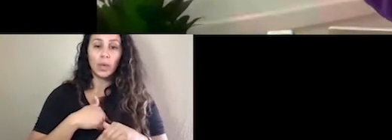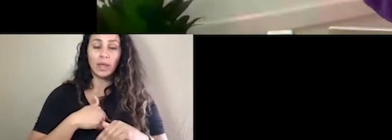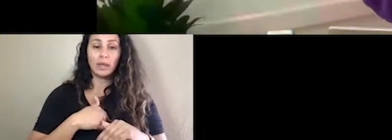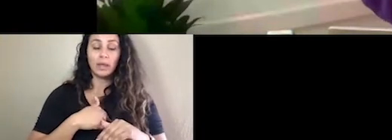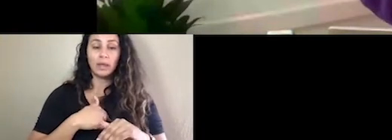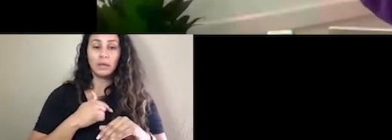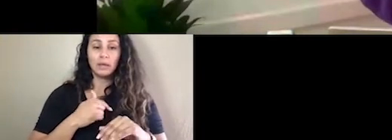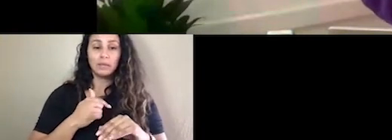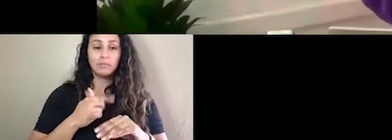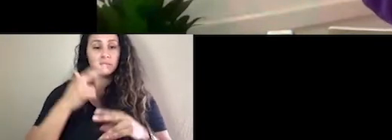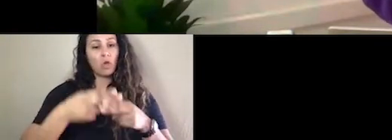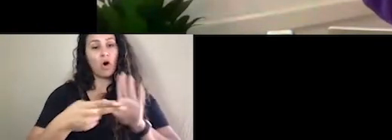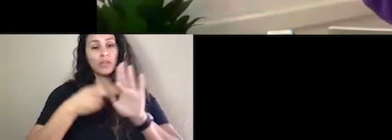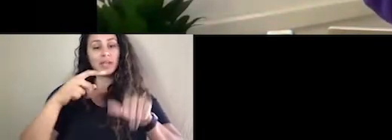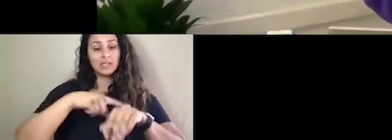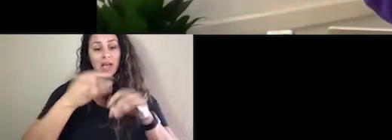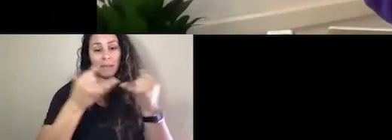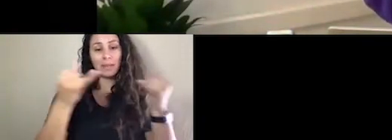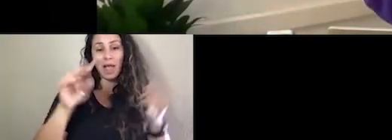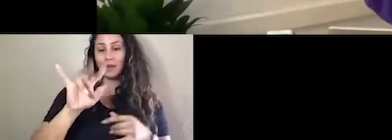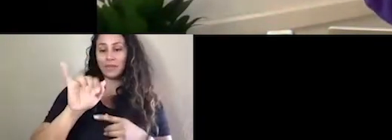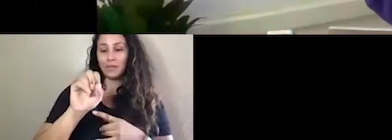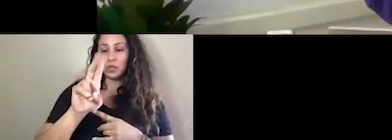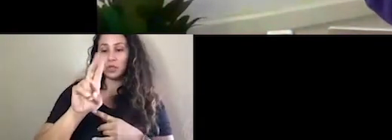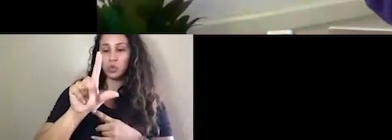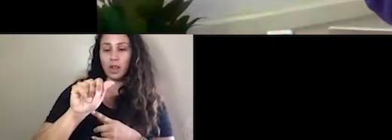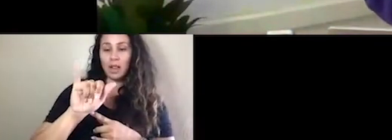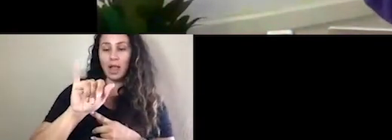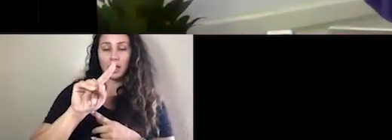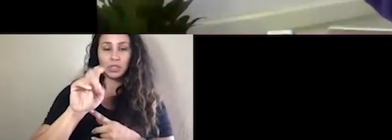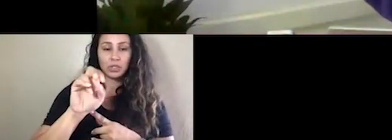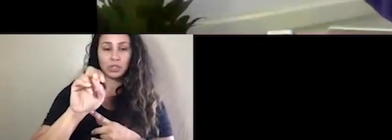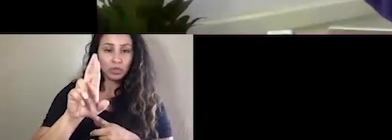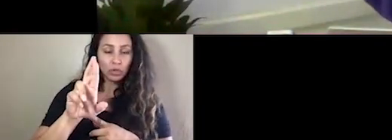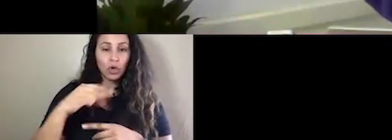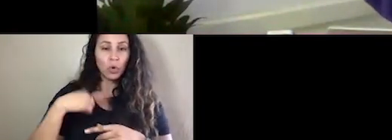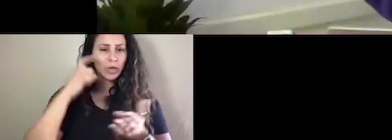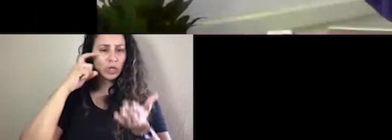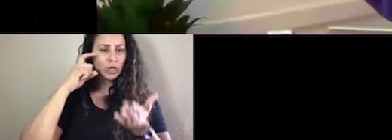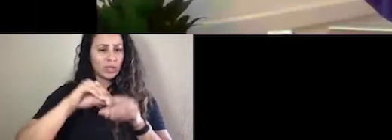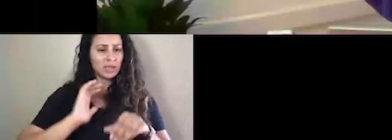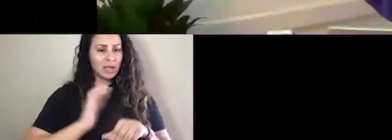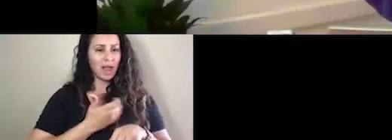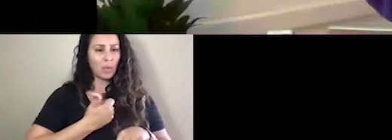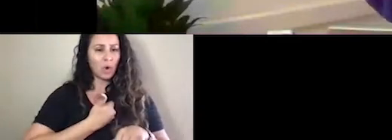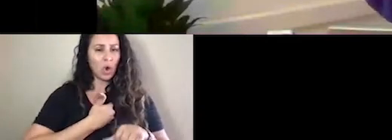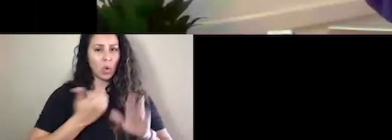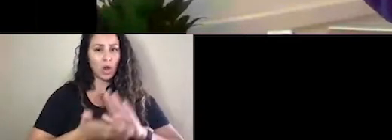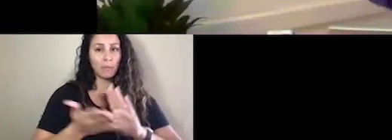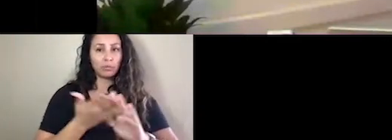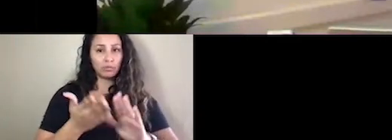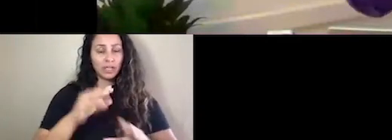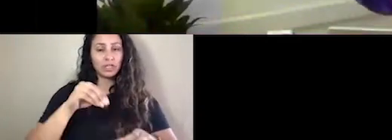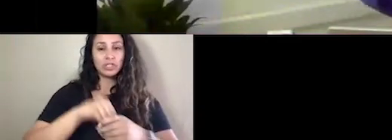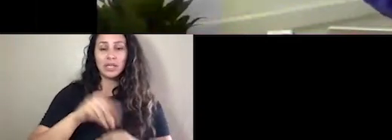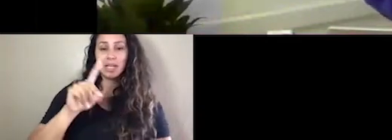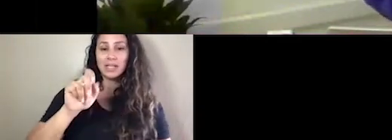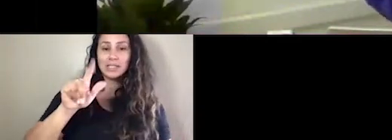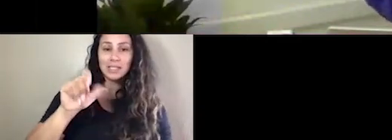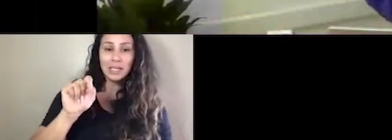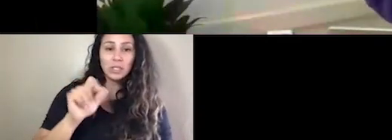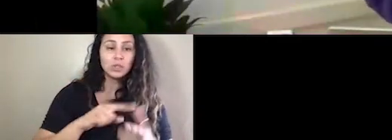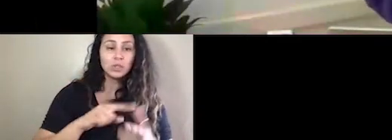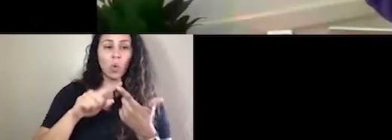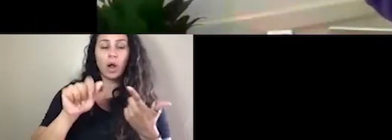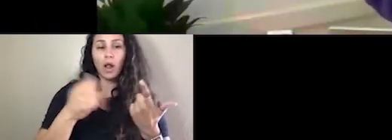Visualizer. And we noticed in our own sales operations that especially in deals or with companies